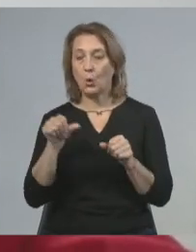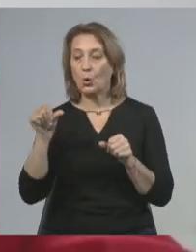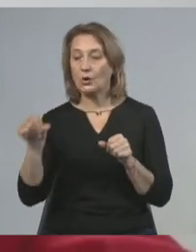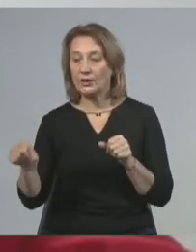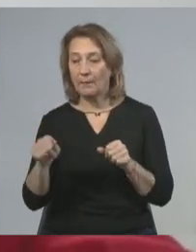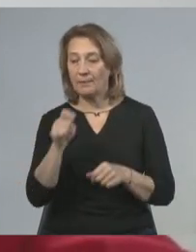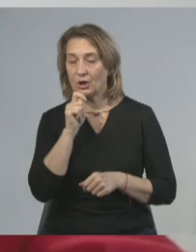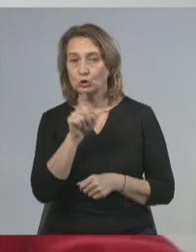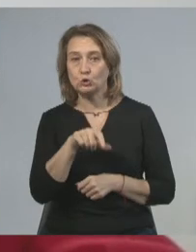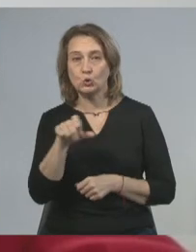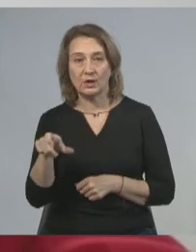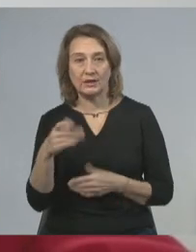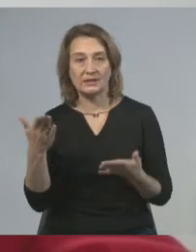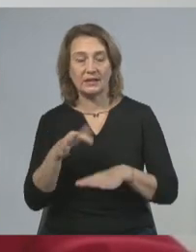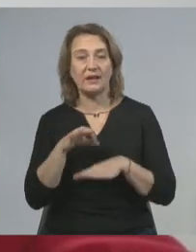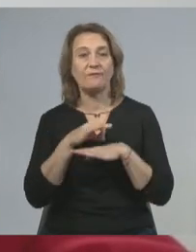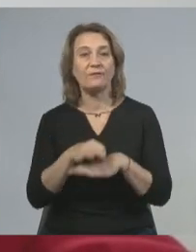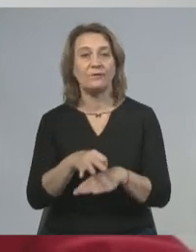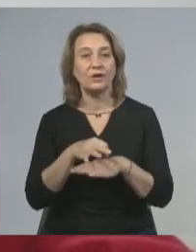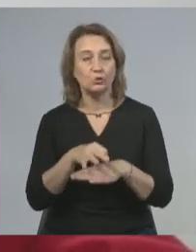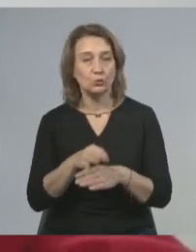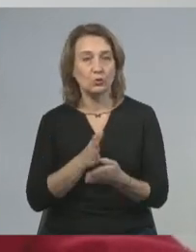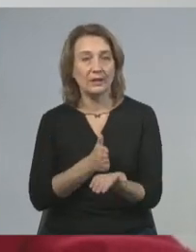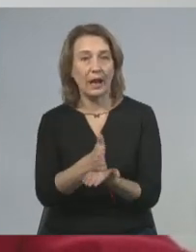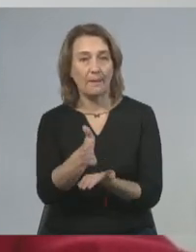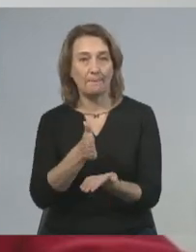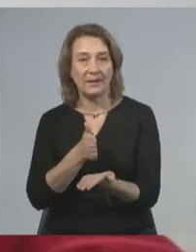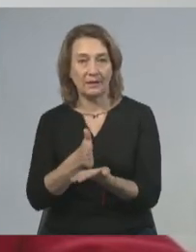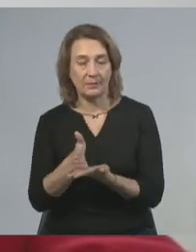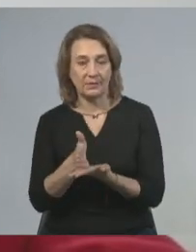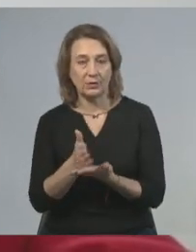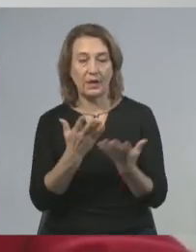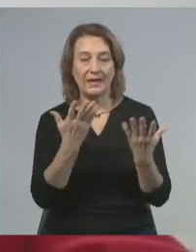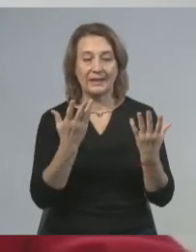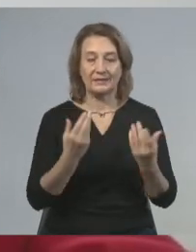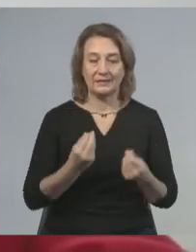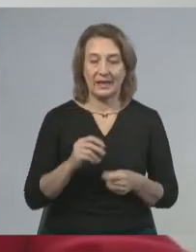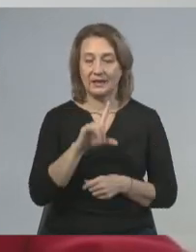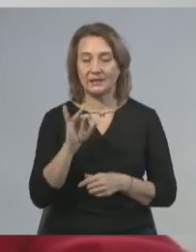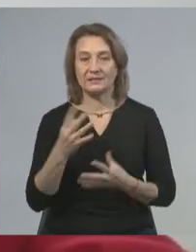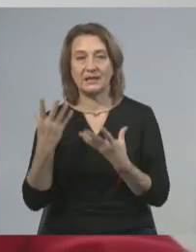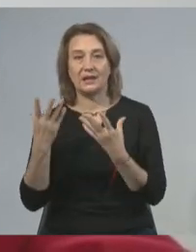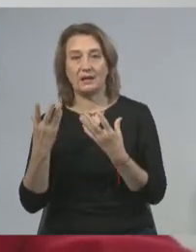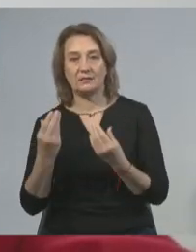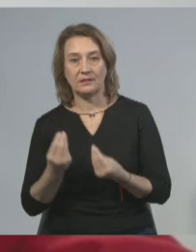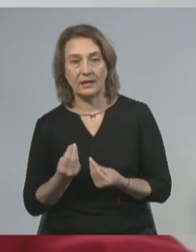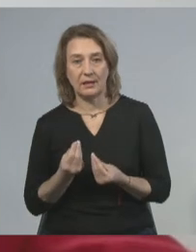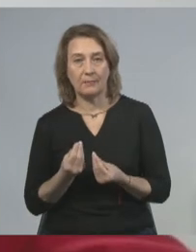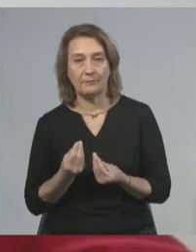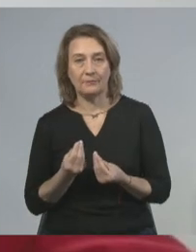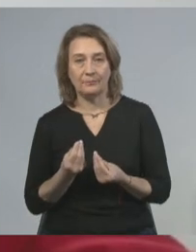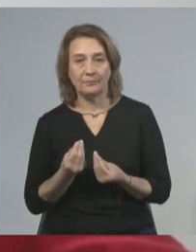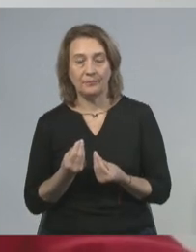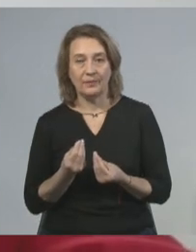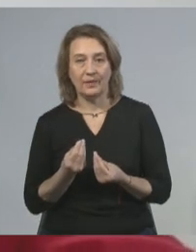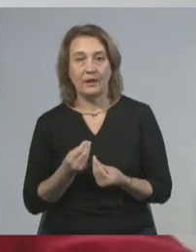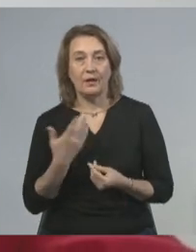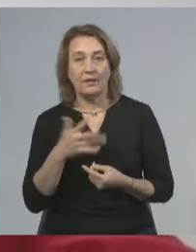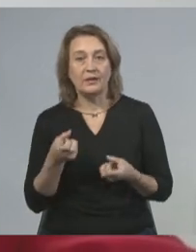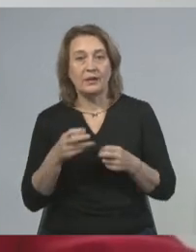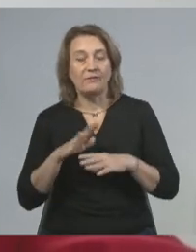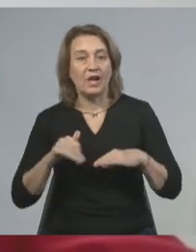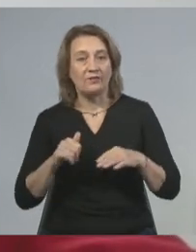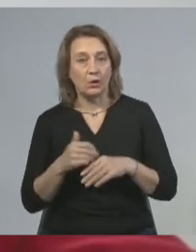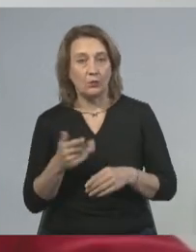process or journalists who follow these direction in the media they can follow us and day by